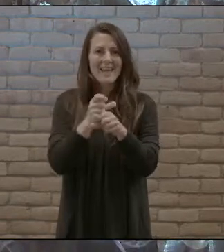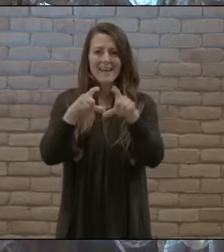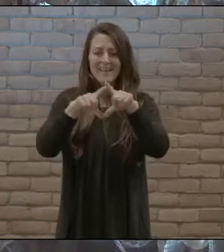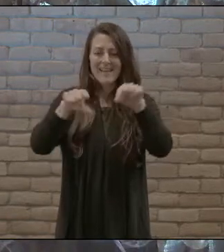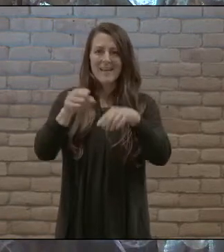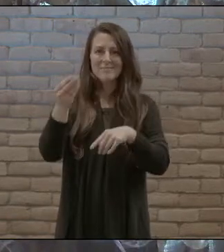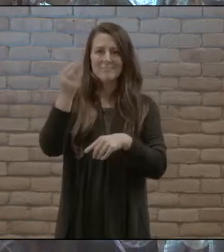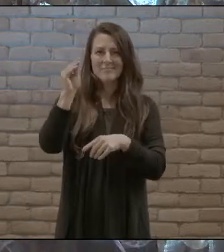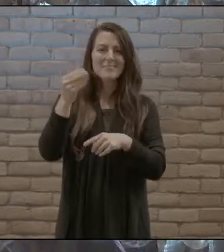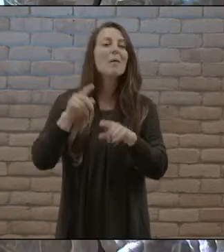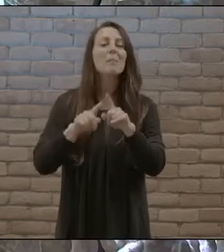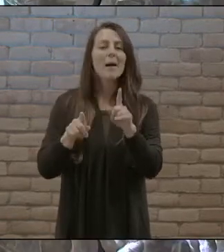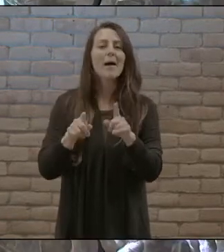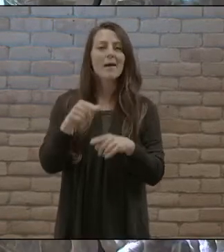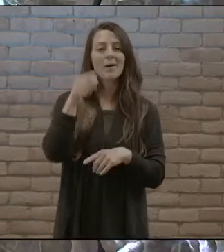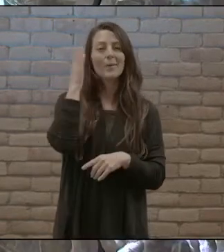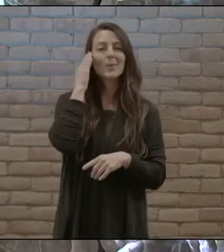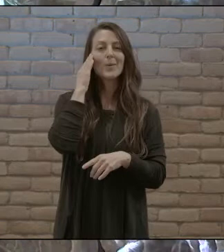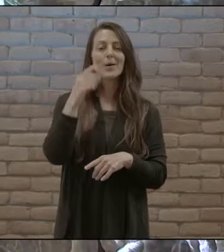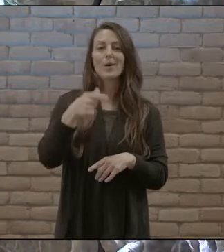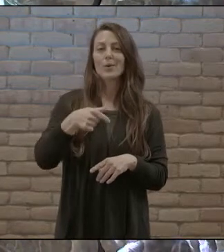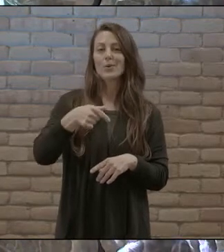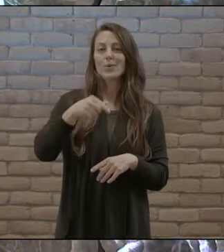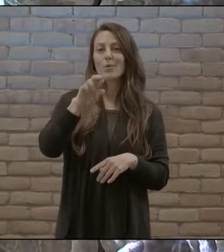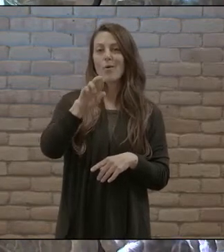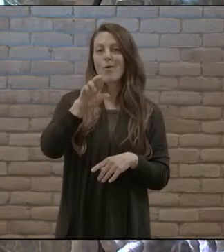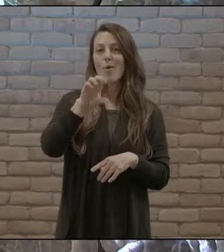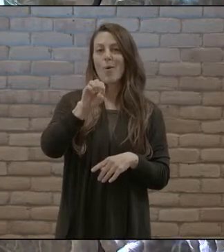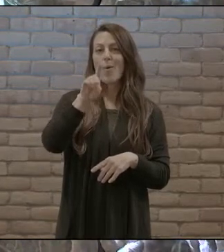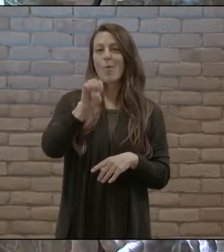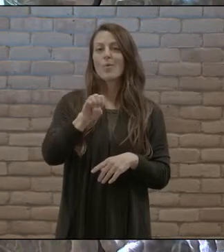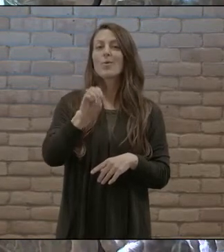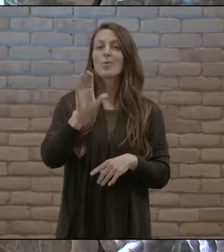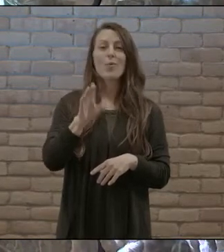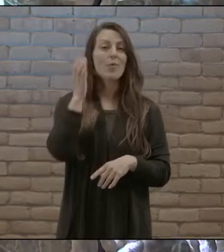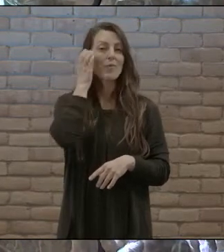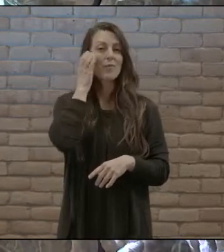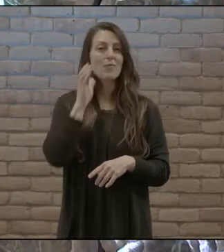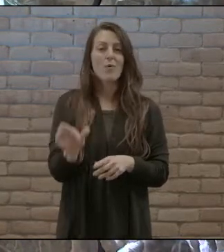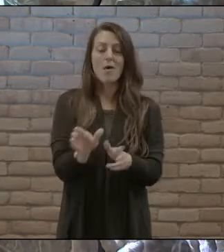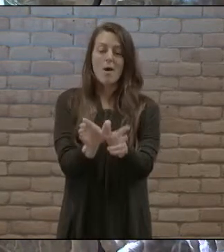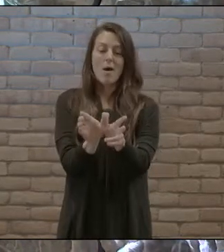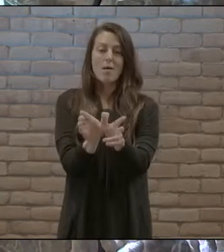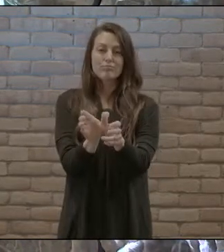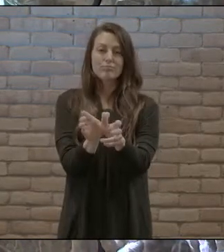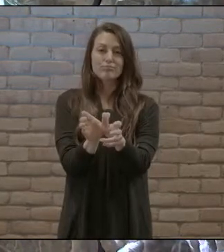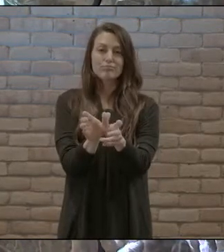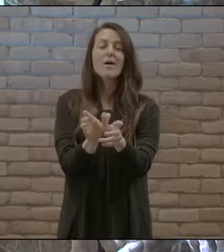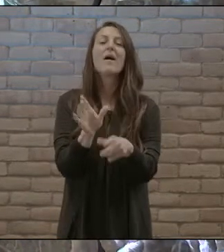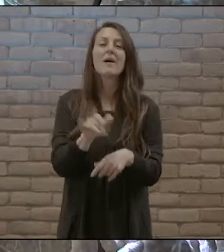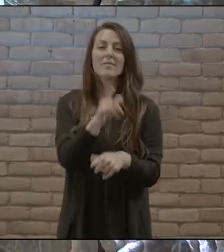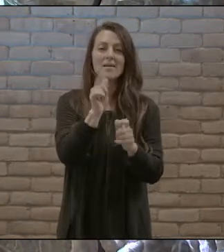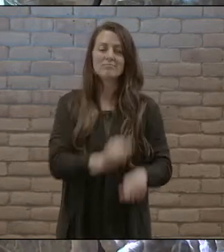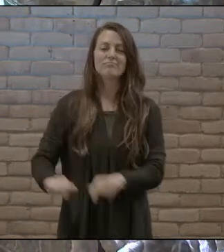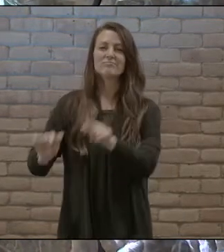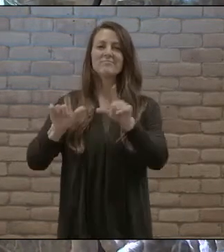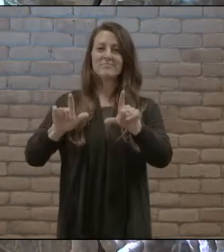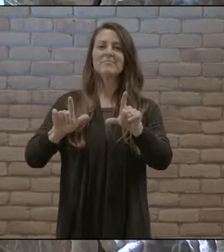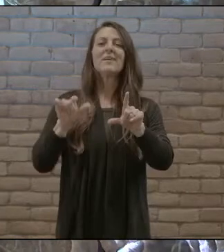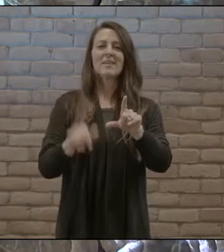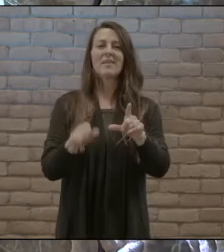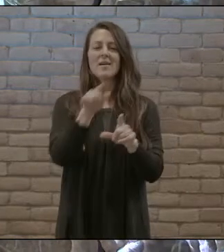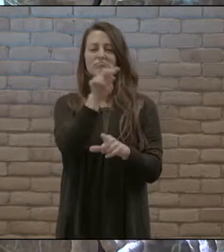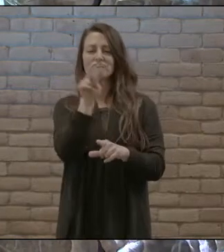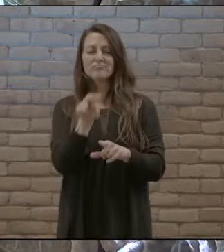our QR code, which you'll see pop up on your screen there. Just simply scan that QR code, and it'll bring you right to the place that you need to go to be